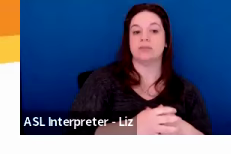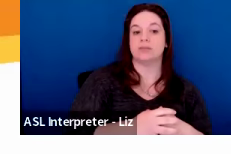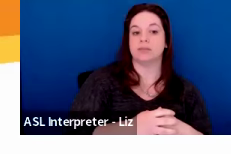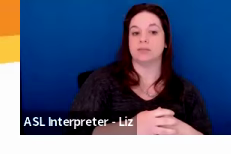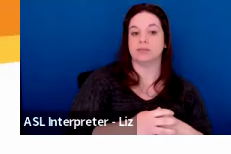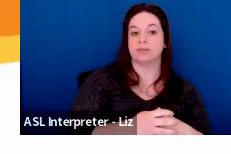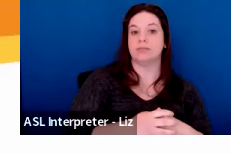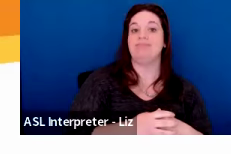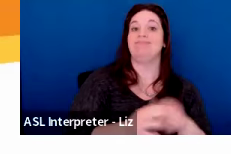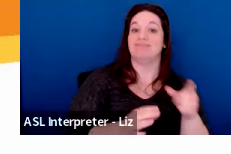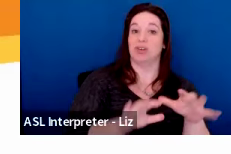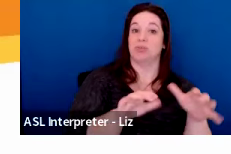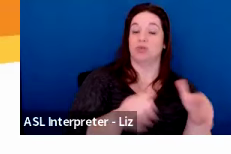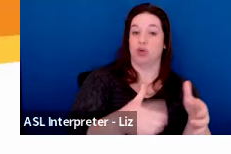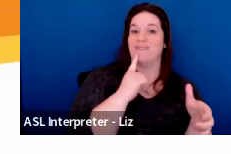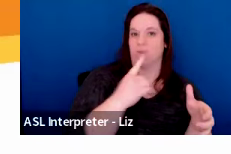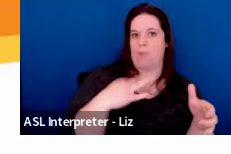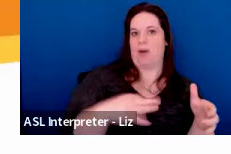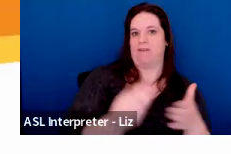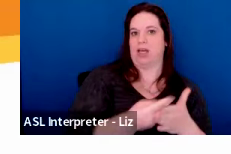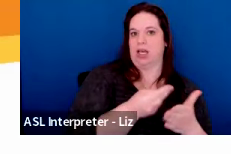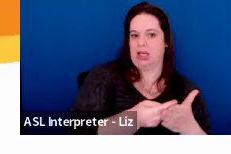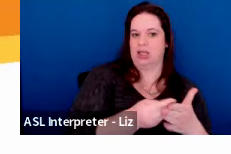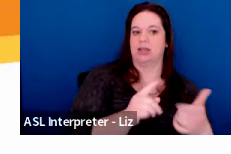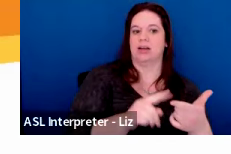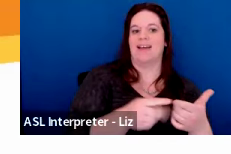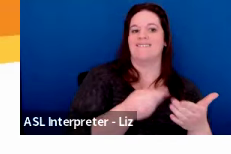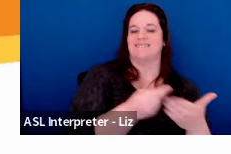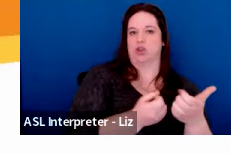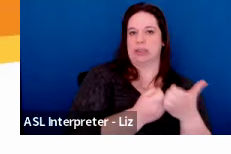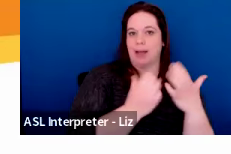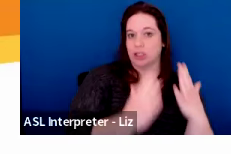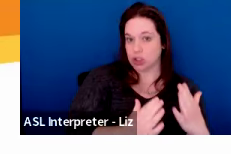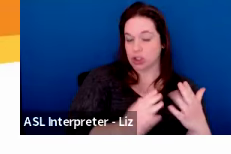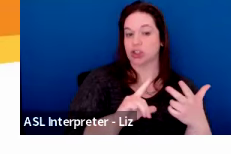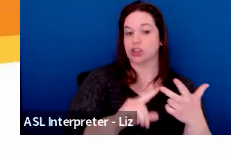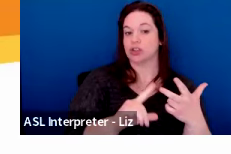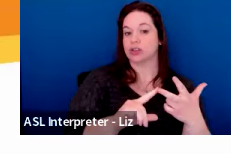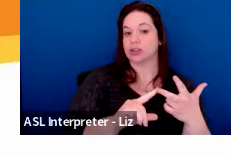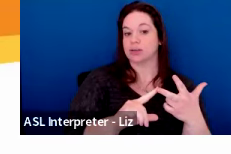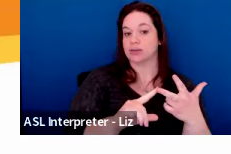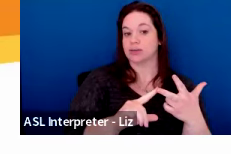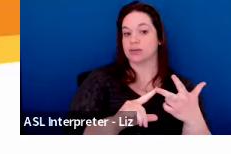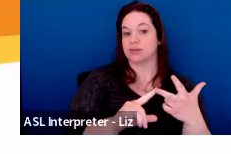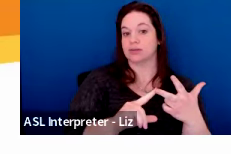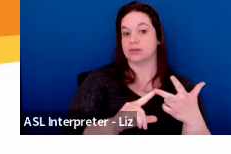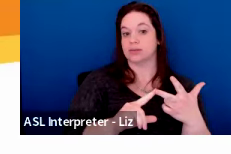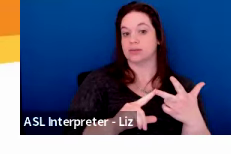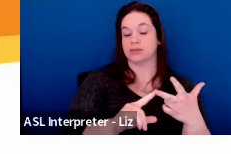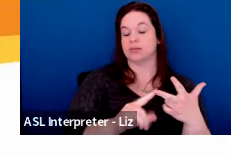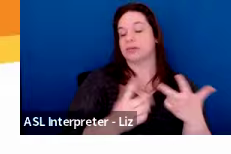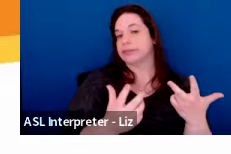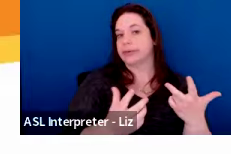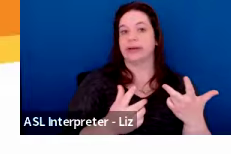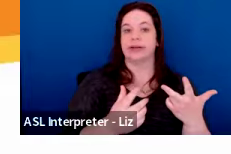a for-profit group, fiscal sponsors, somebody who does not have, somebody